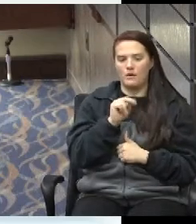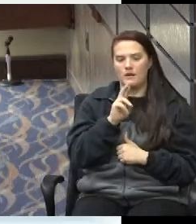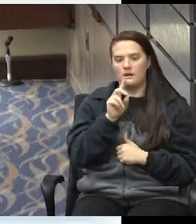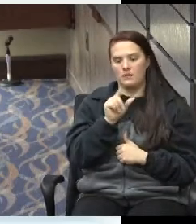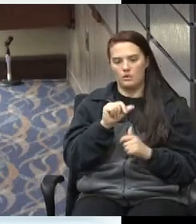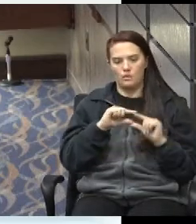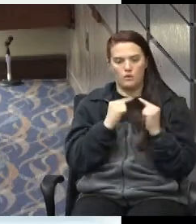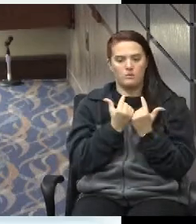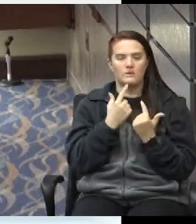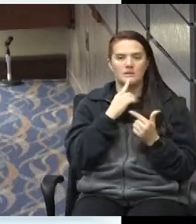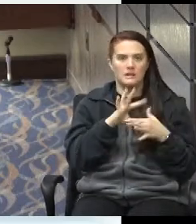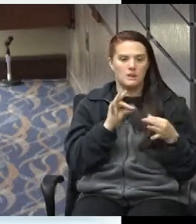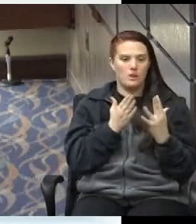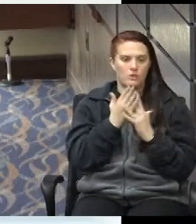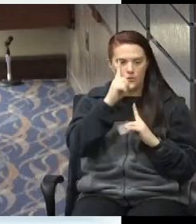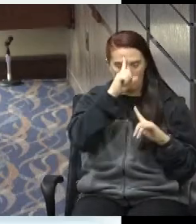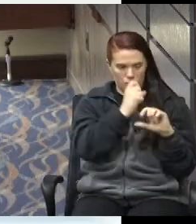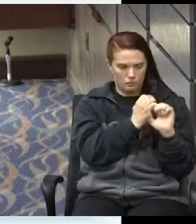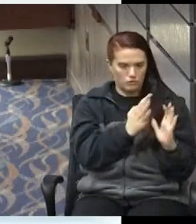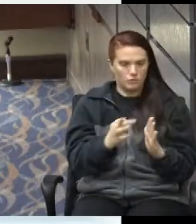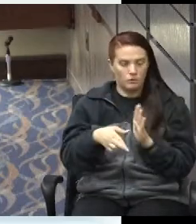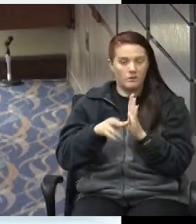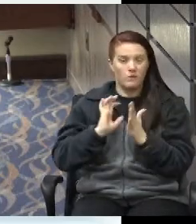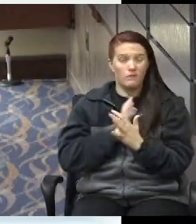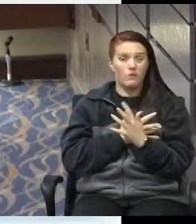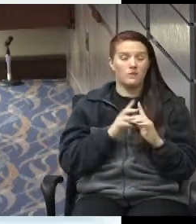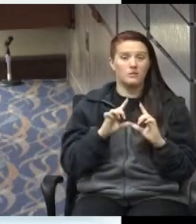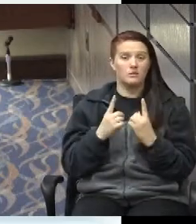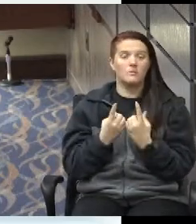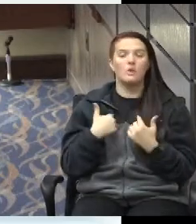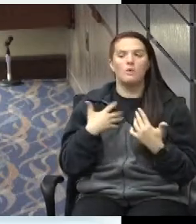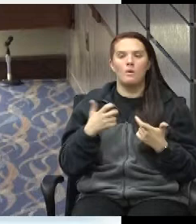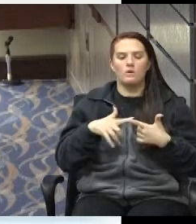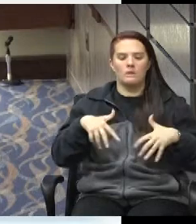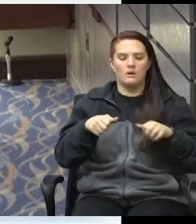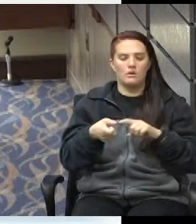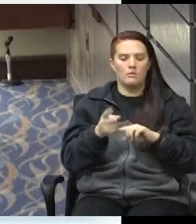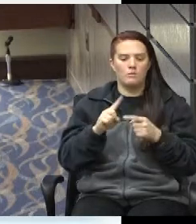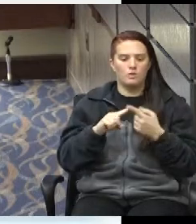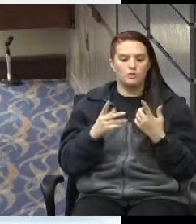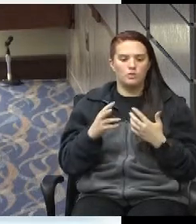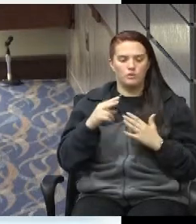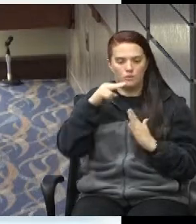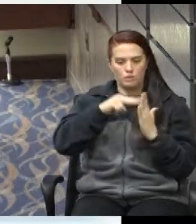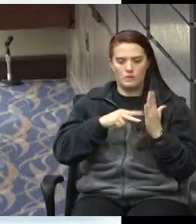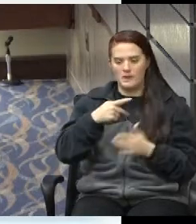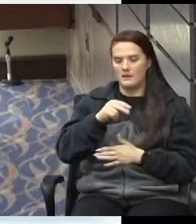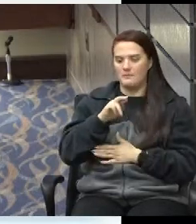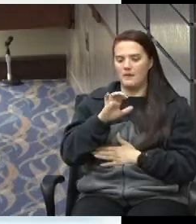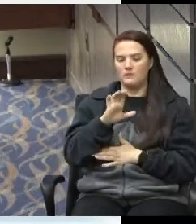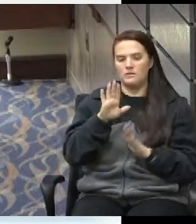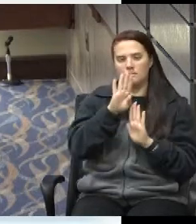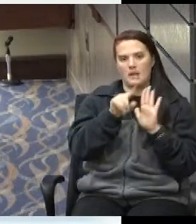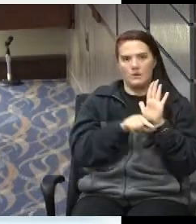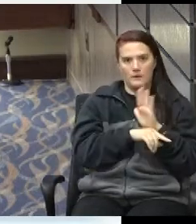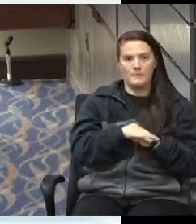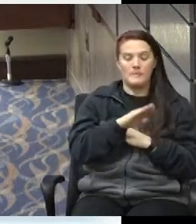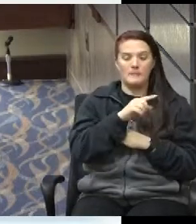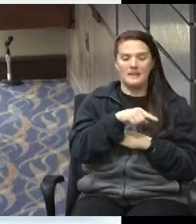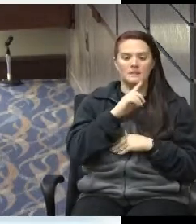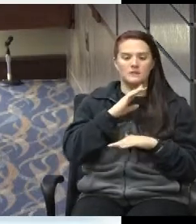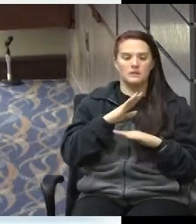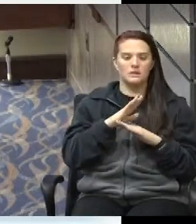has said, to lead us through a strategic review of our department. I want to take a moment to read Patrick's bio. Patrick Caballero